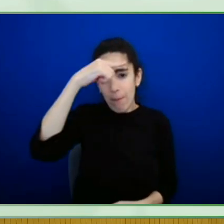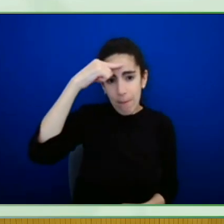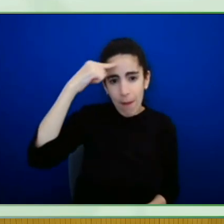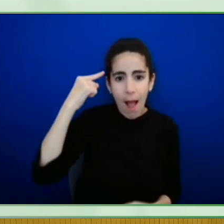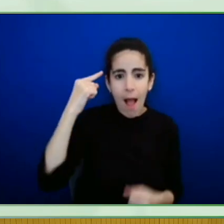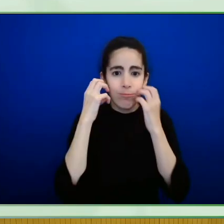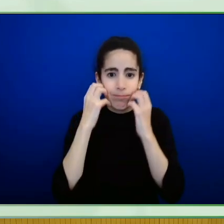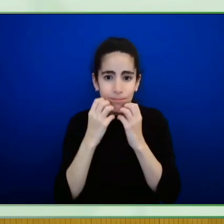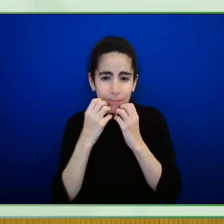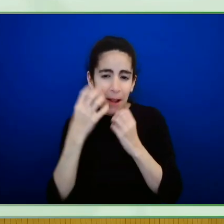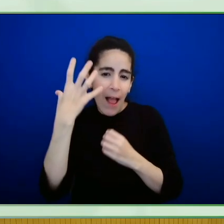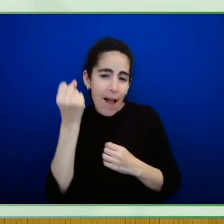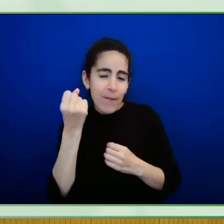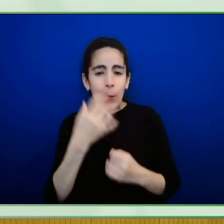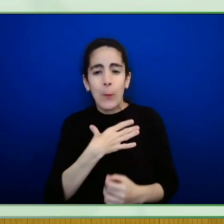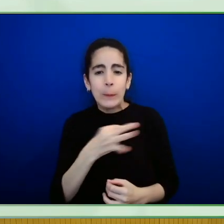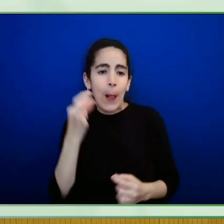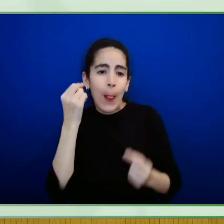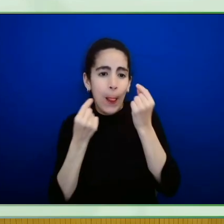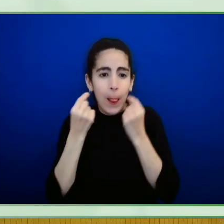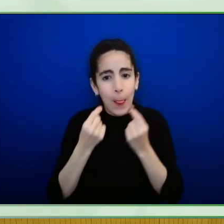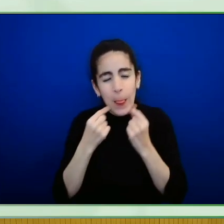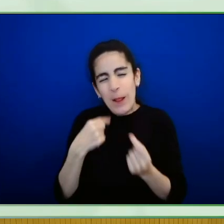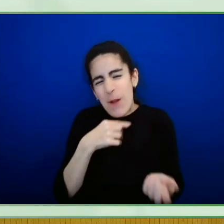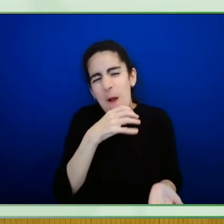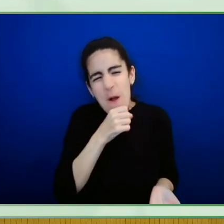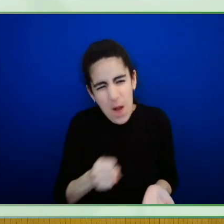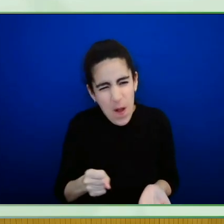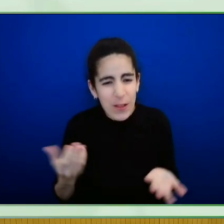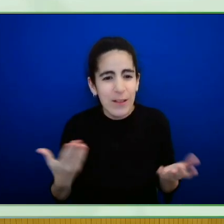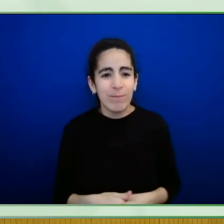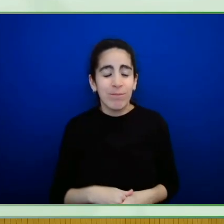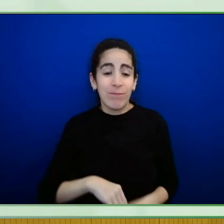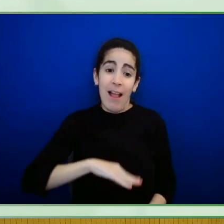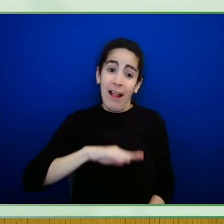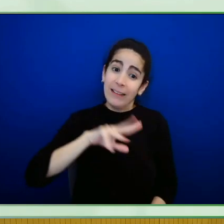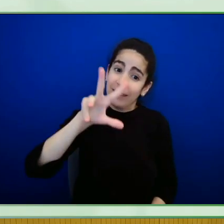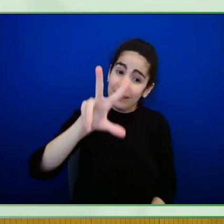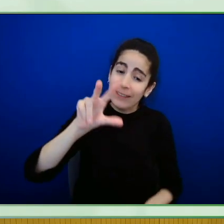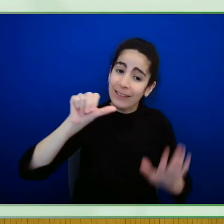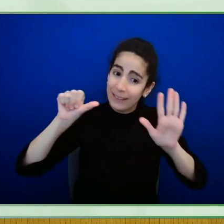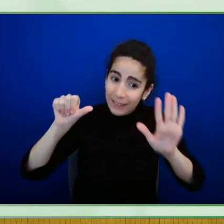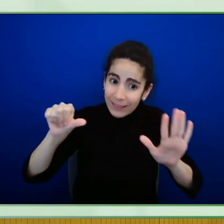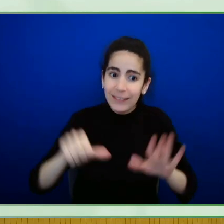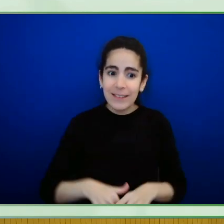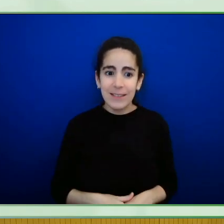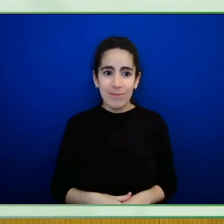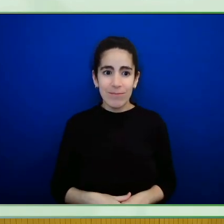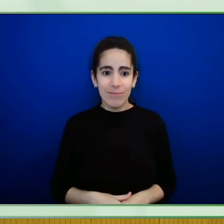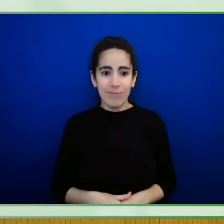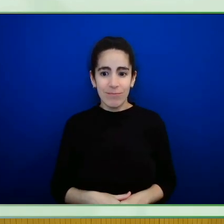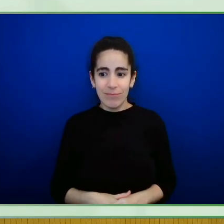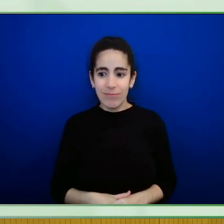I'm getting old. I'm 36 years old. And since I